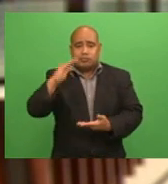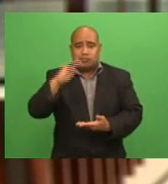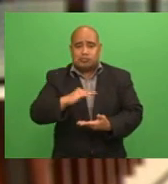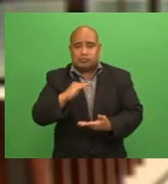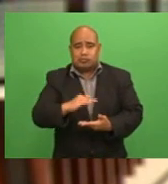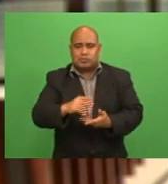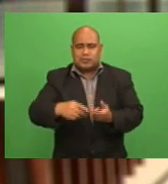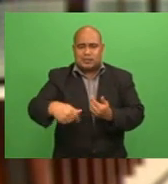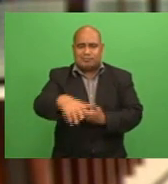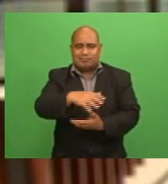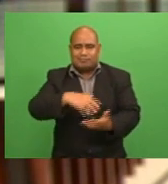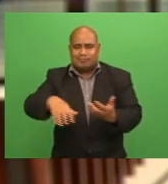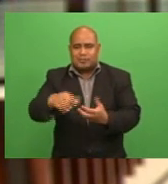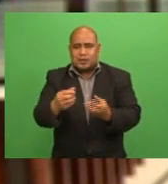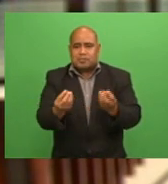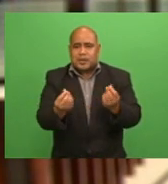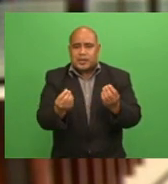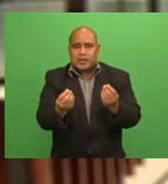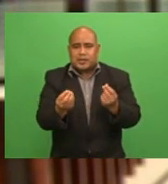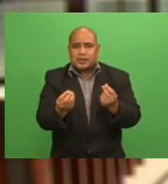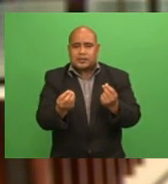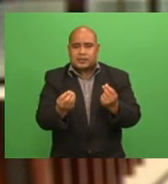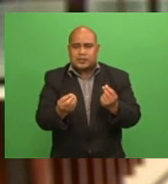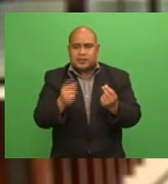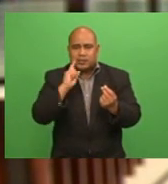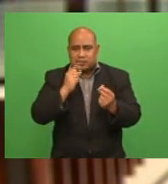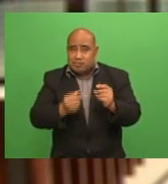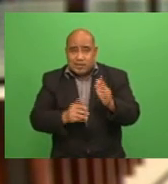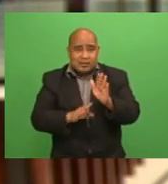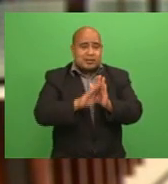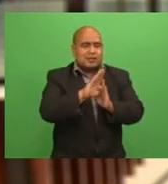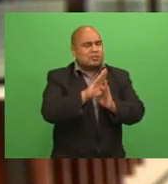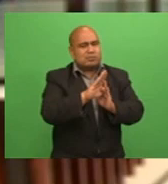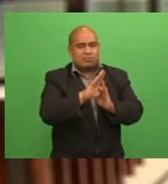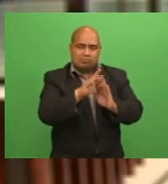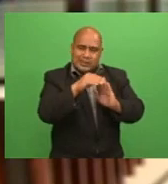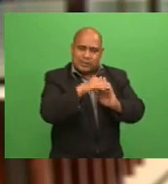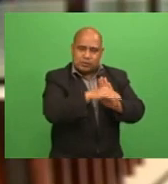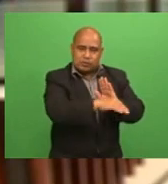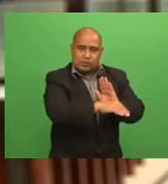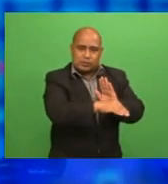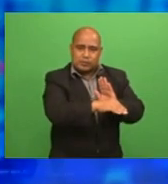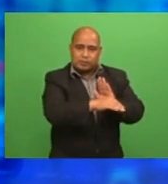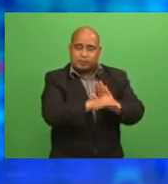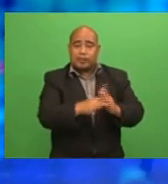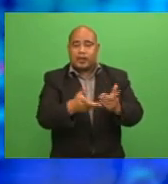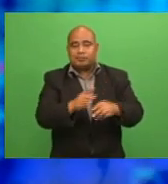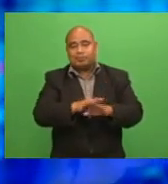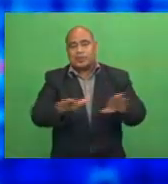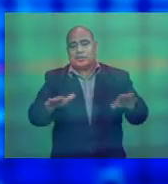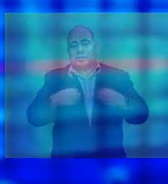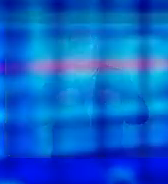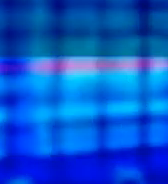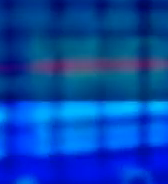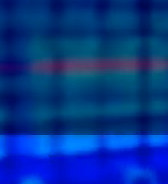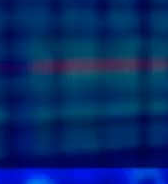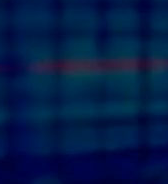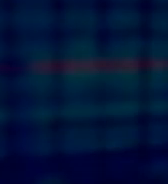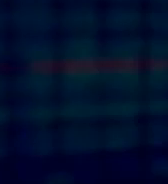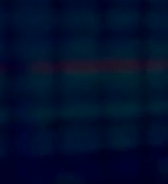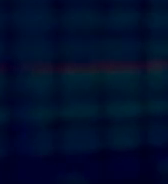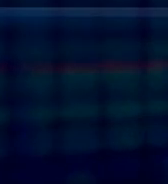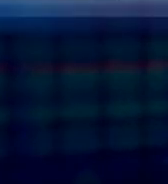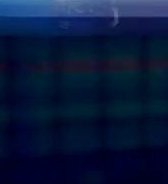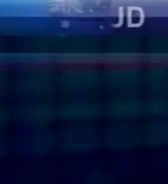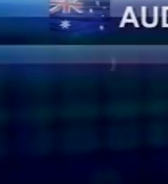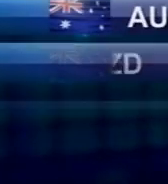water ahead of U.S. employment data tomorrow. And that's all from HFC Bank for now. Vinaka. Turning to today's exchange rates as